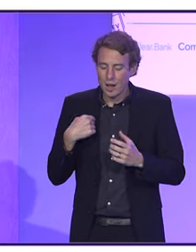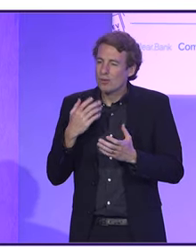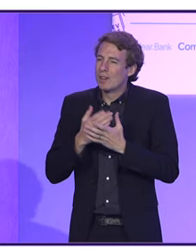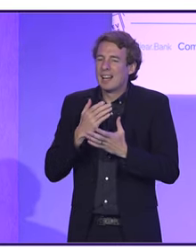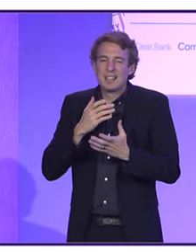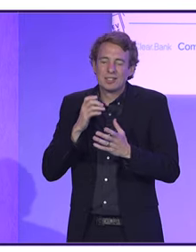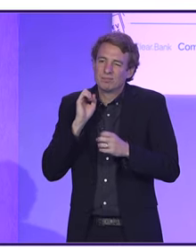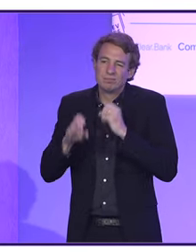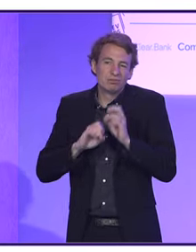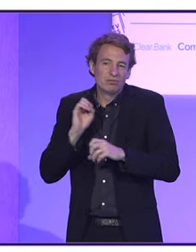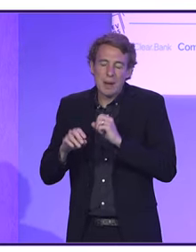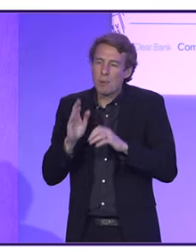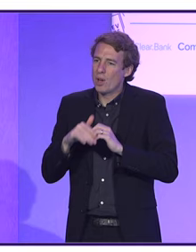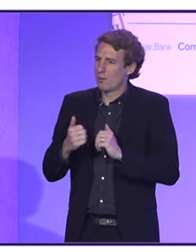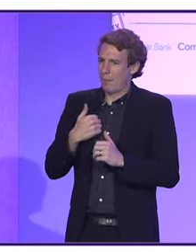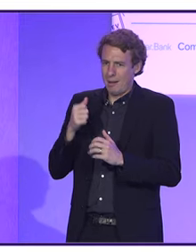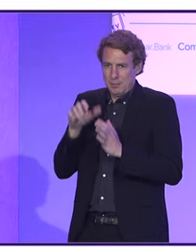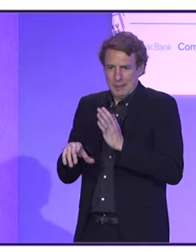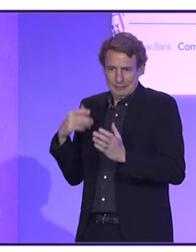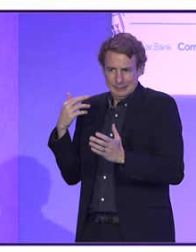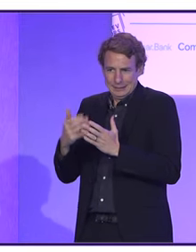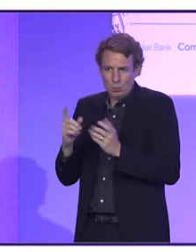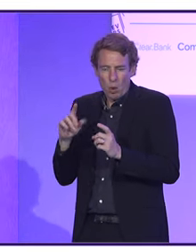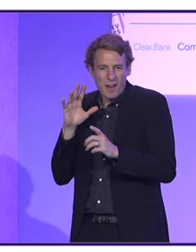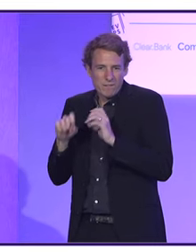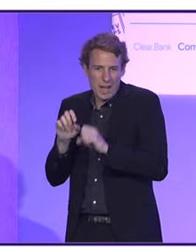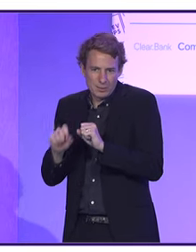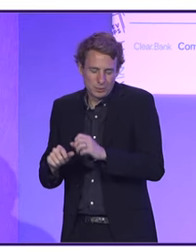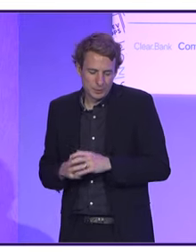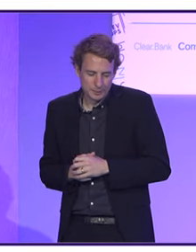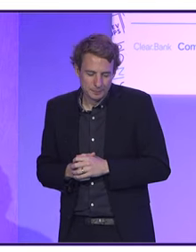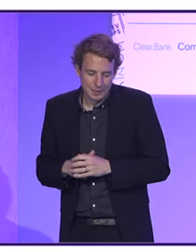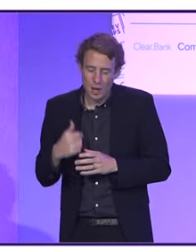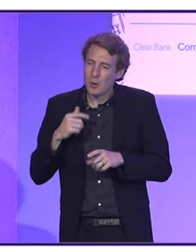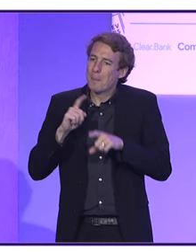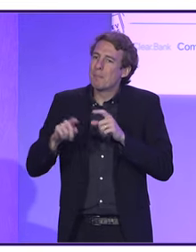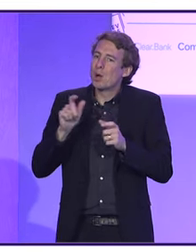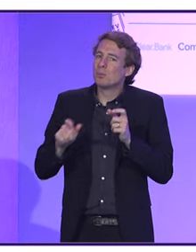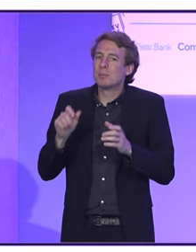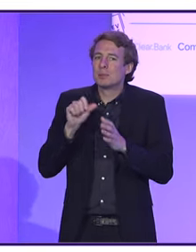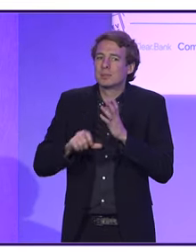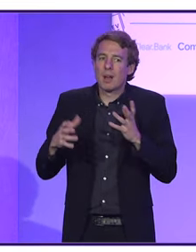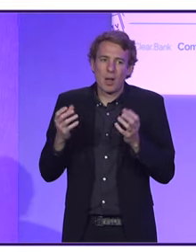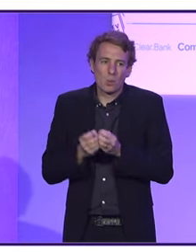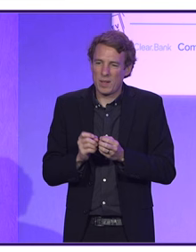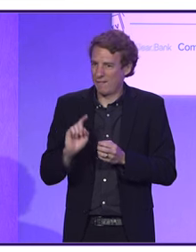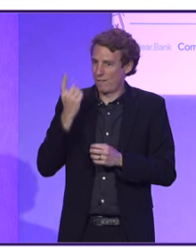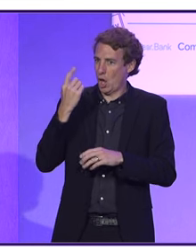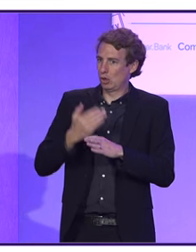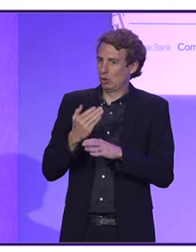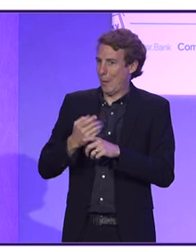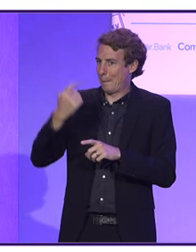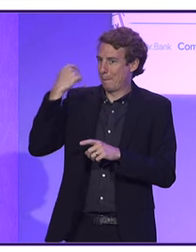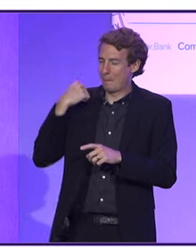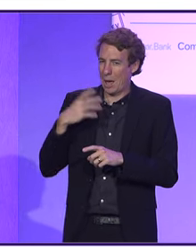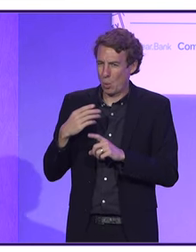have been doing this bit and the sort of stuff that I've been finding with it. Now, most people start these conversations usually with their very first job, but I want to take